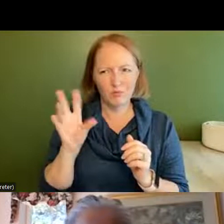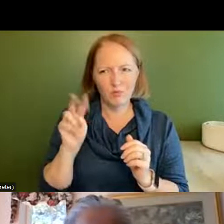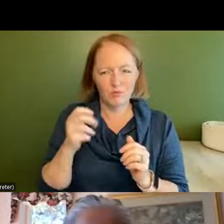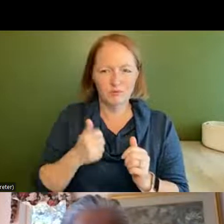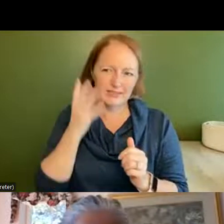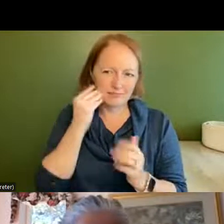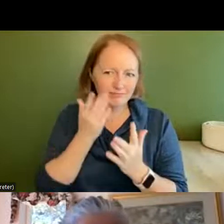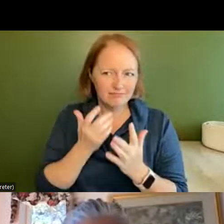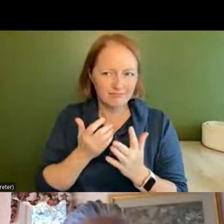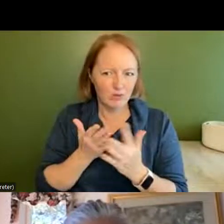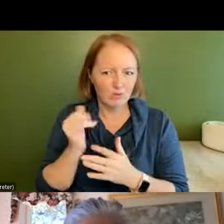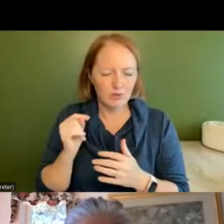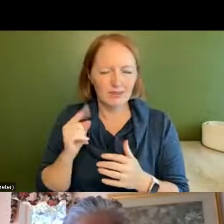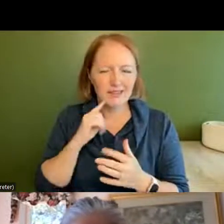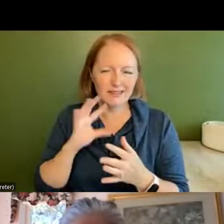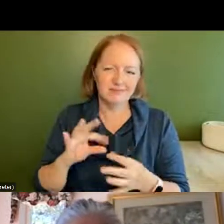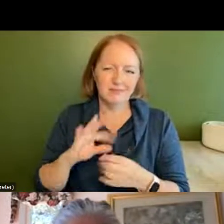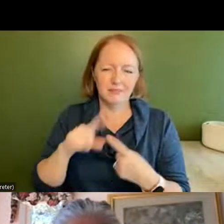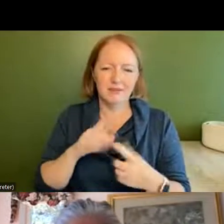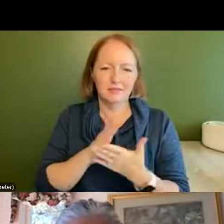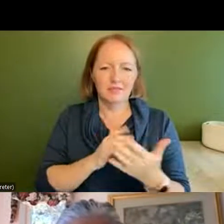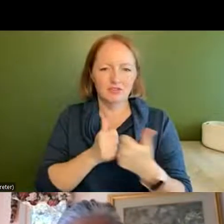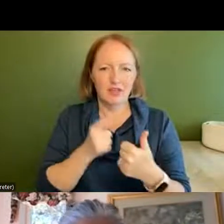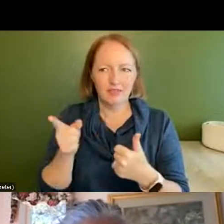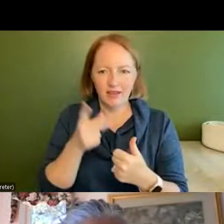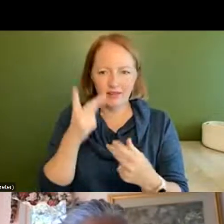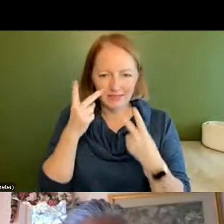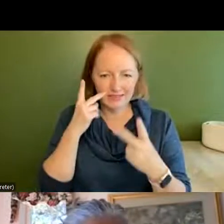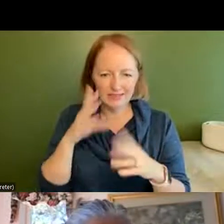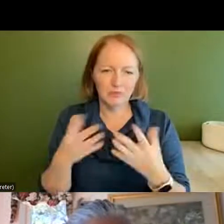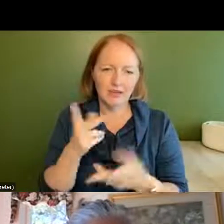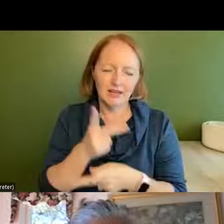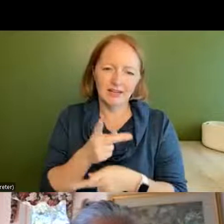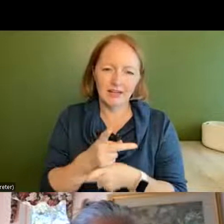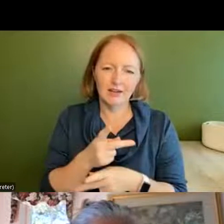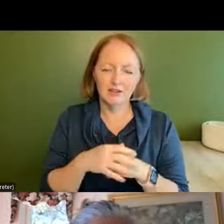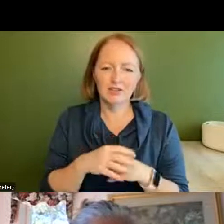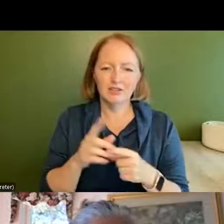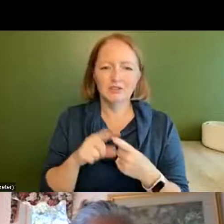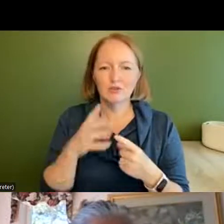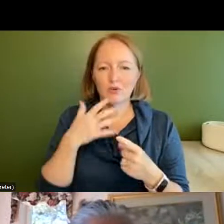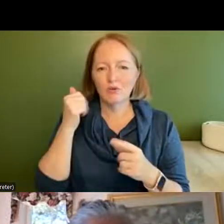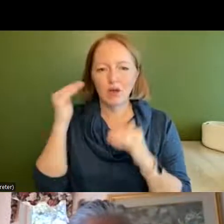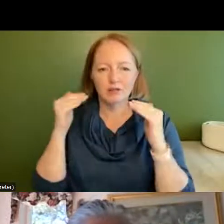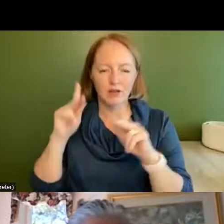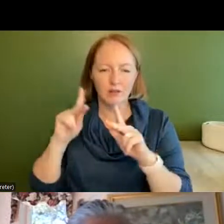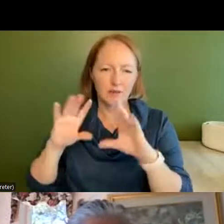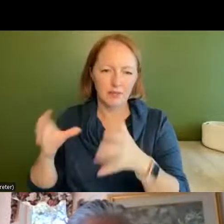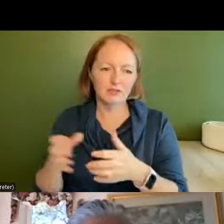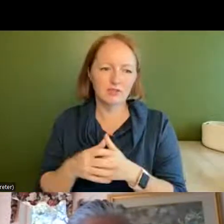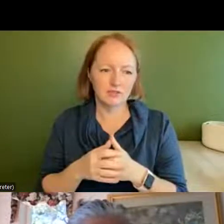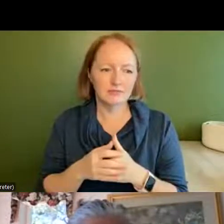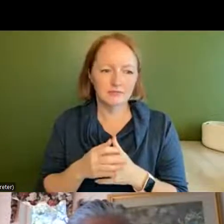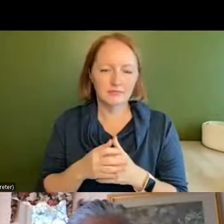can talk to some of the challenges that they have seen in providing care to the older adult population. So I